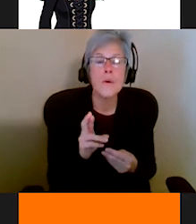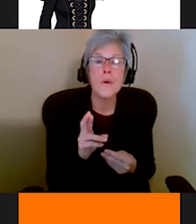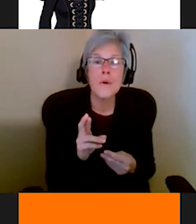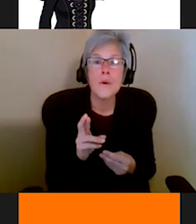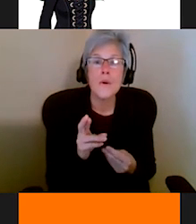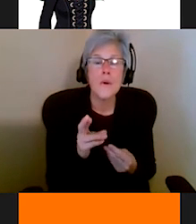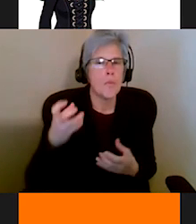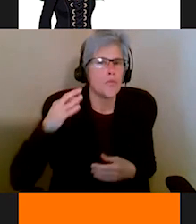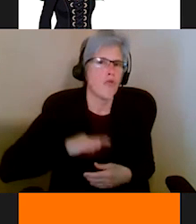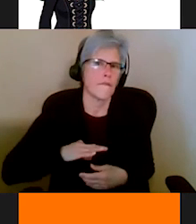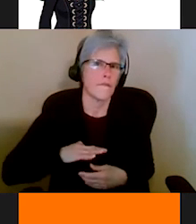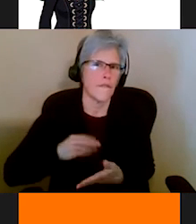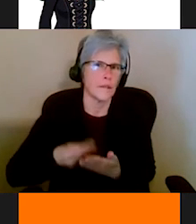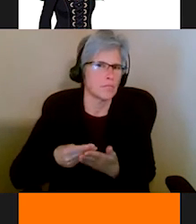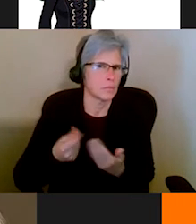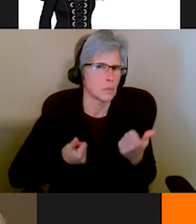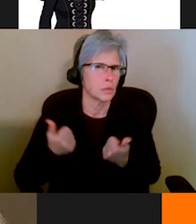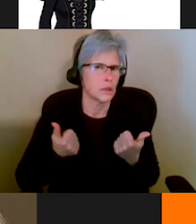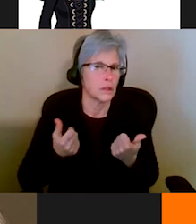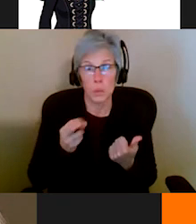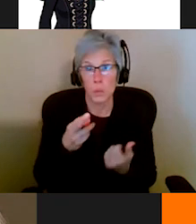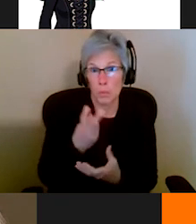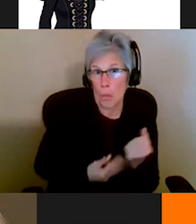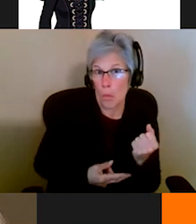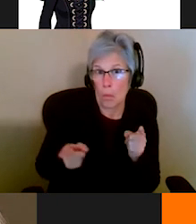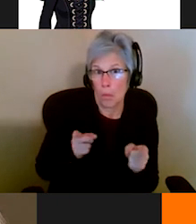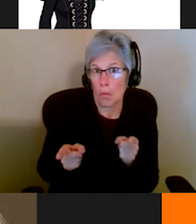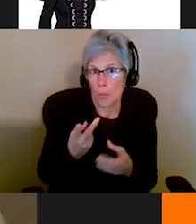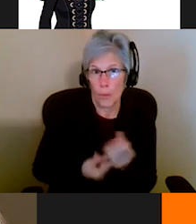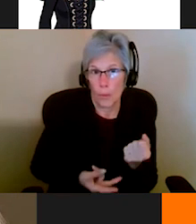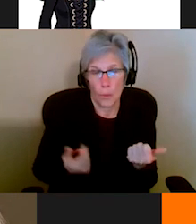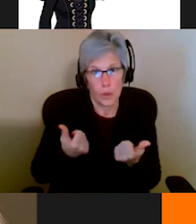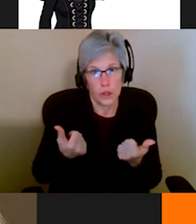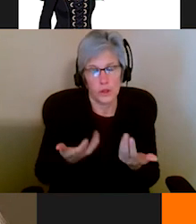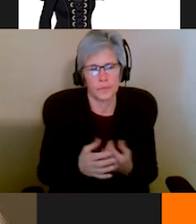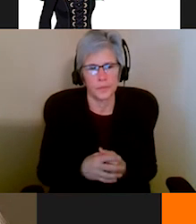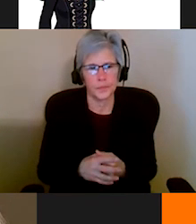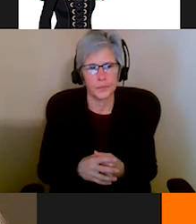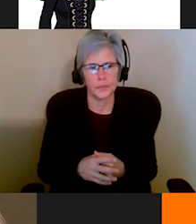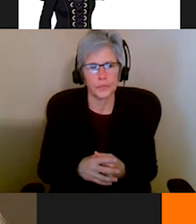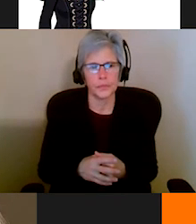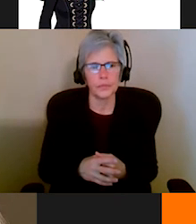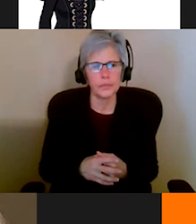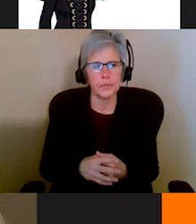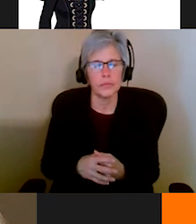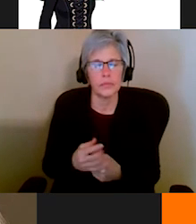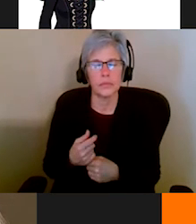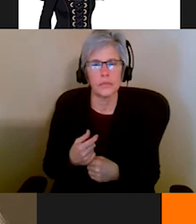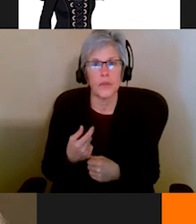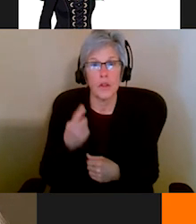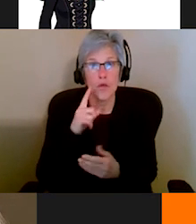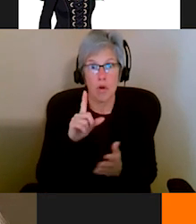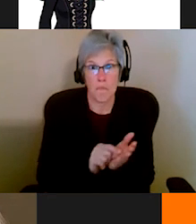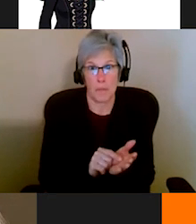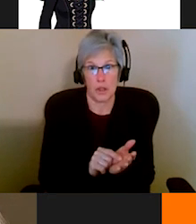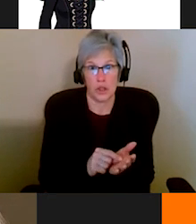profit from this? Do you want a little bit of both? But what I typically use for publishing